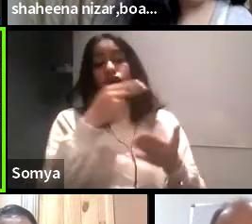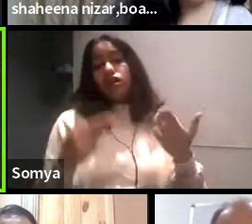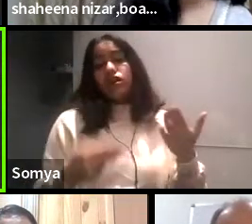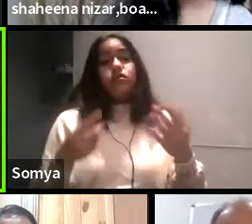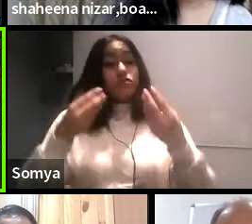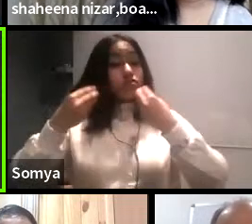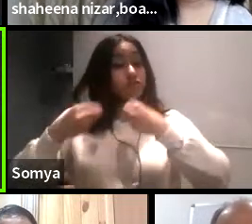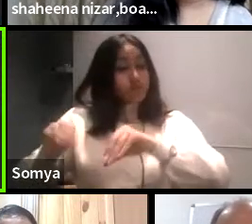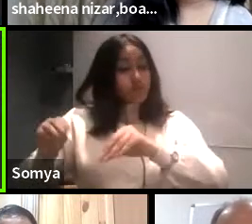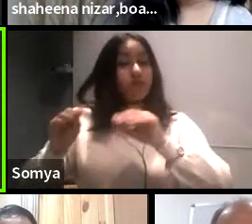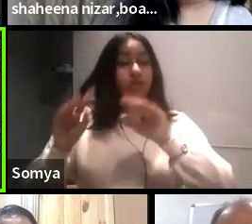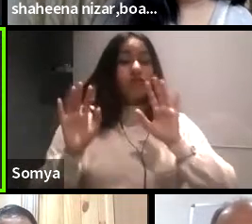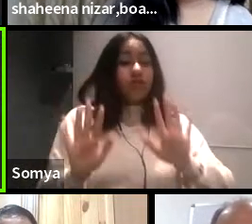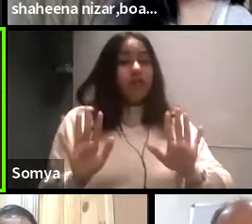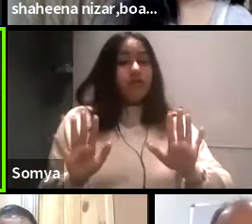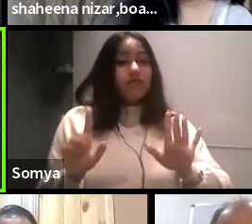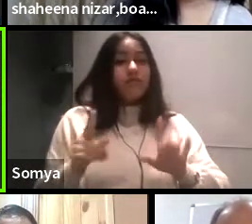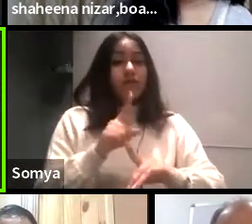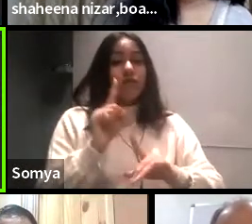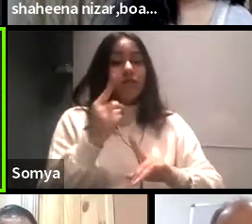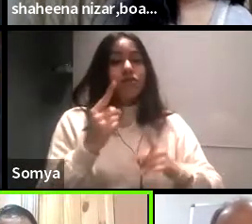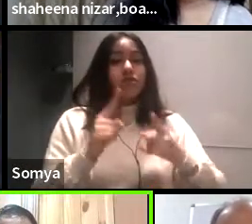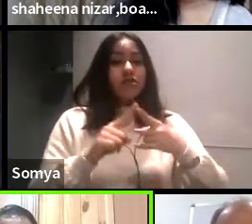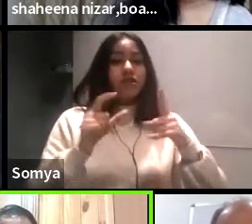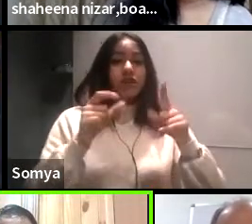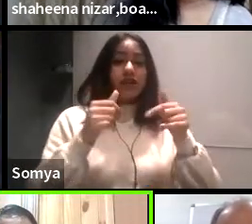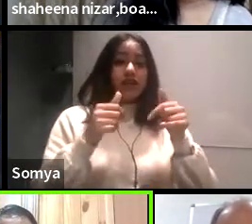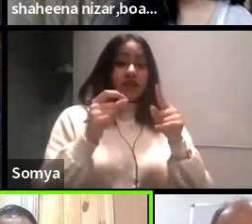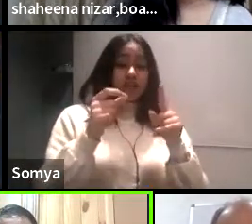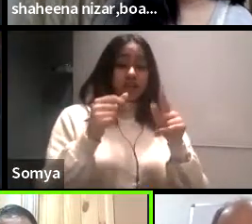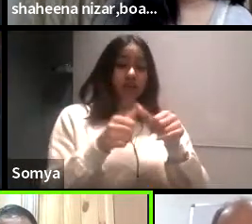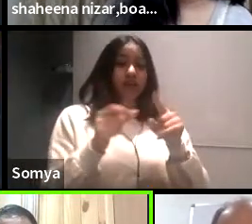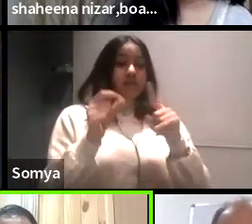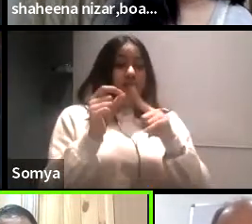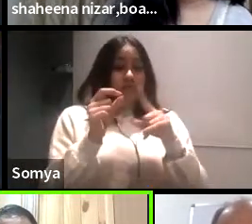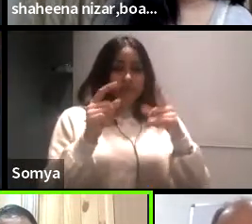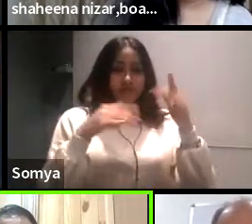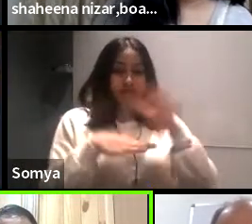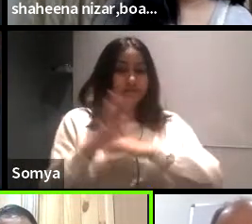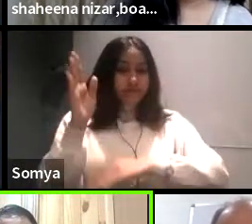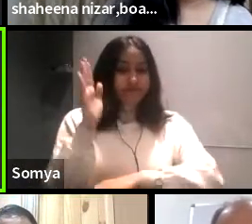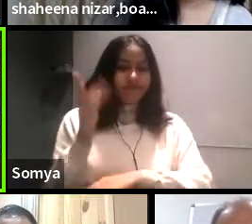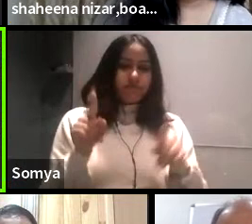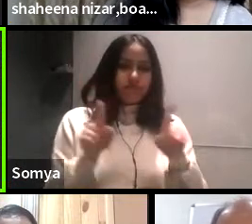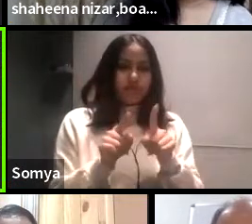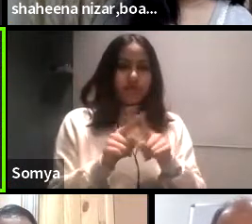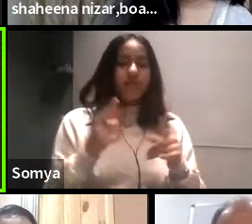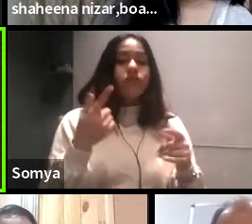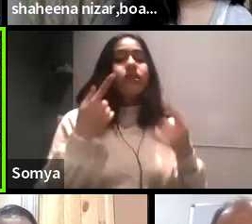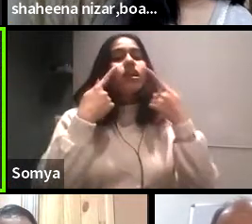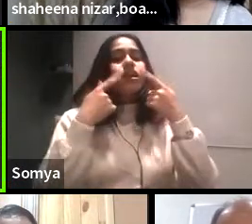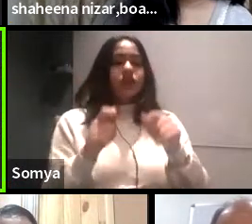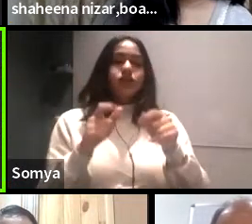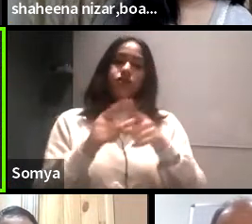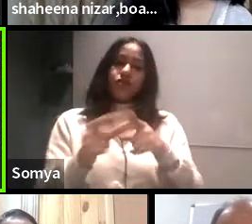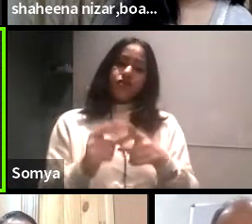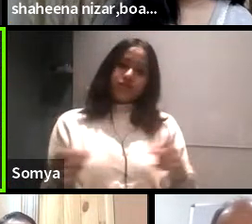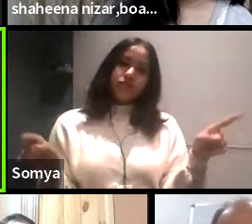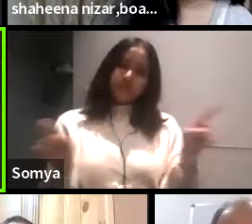sold in 1 episode. So it is sort of a thing. These sort of small things I try to do so that,